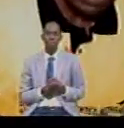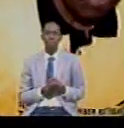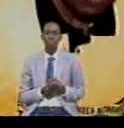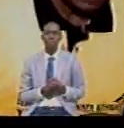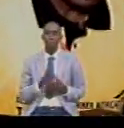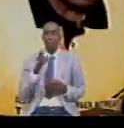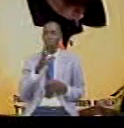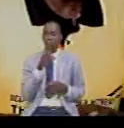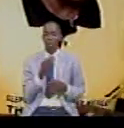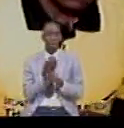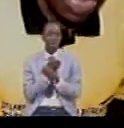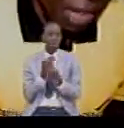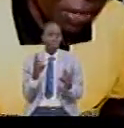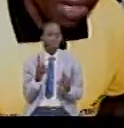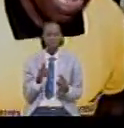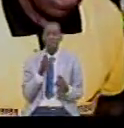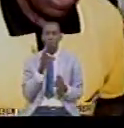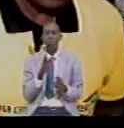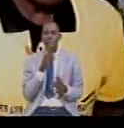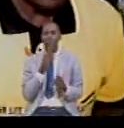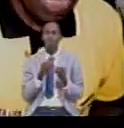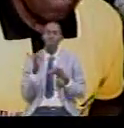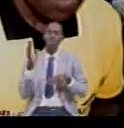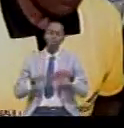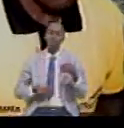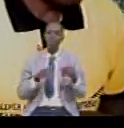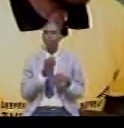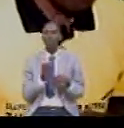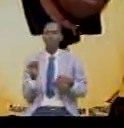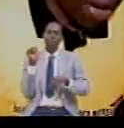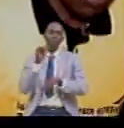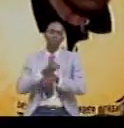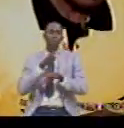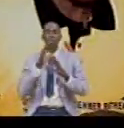You're saved, you're more than a conqueror.